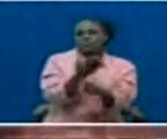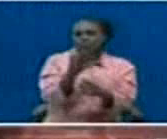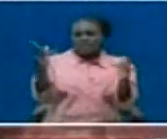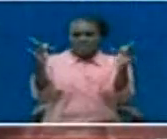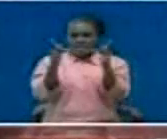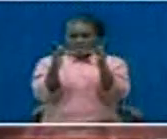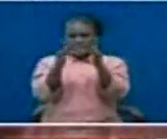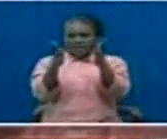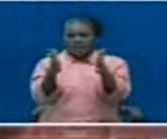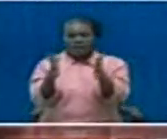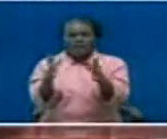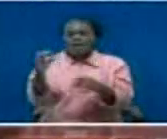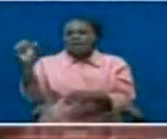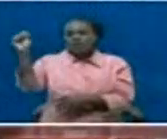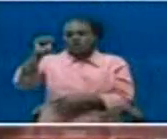email?